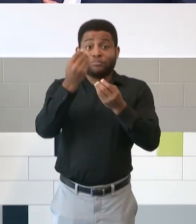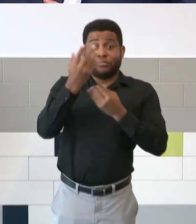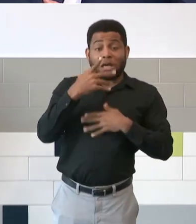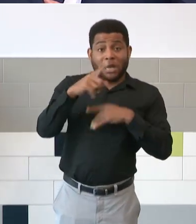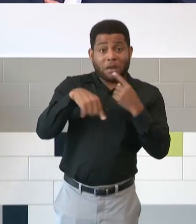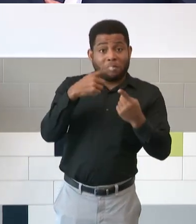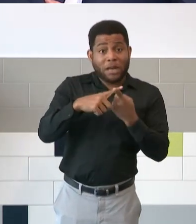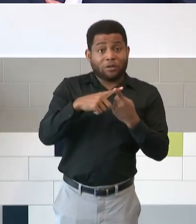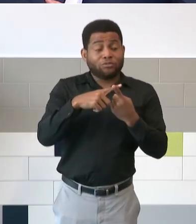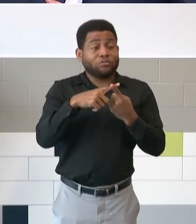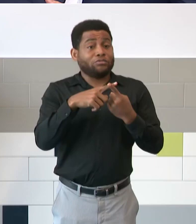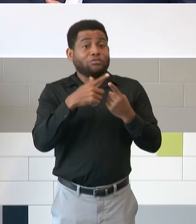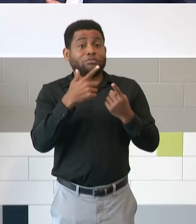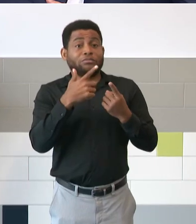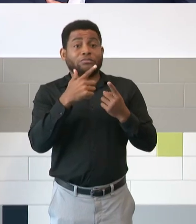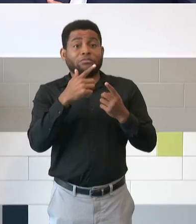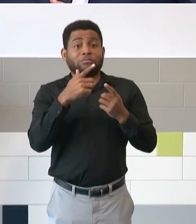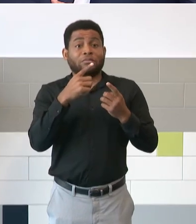happened.